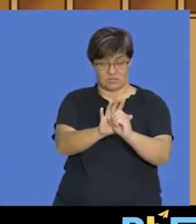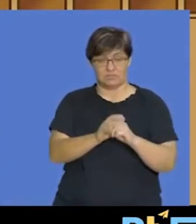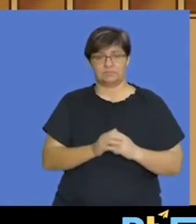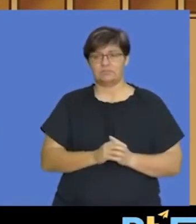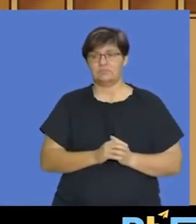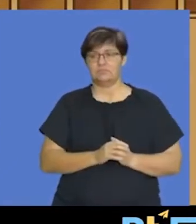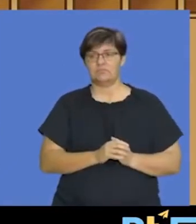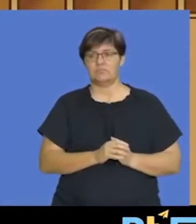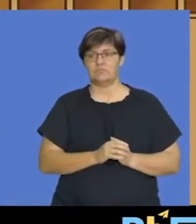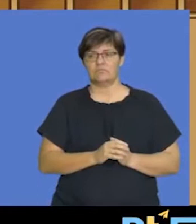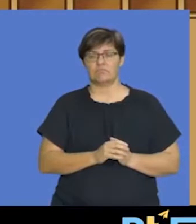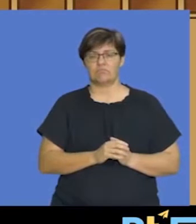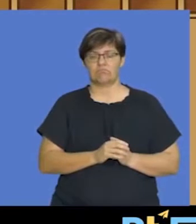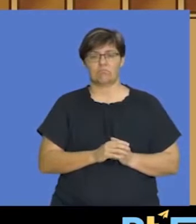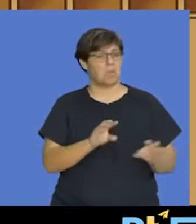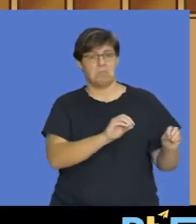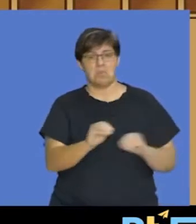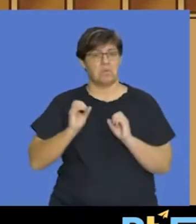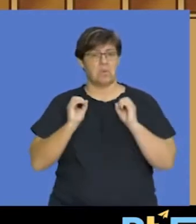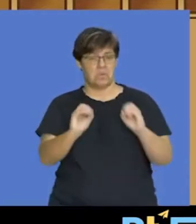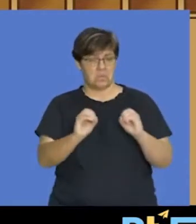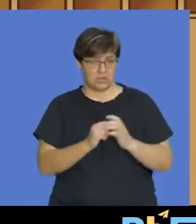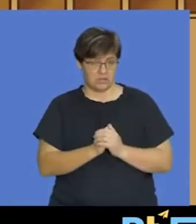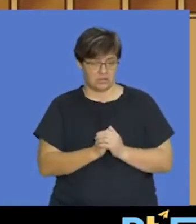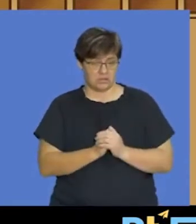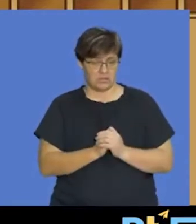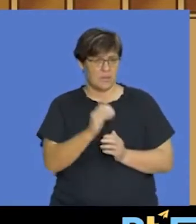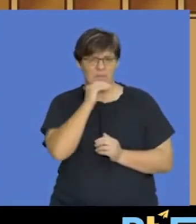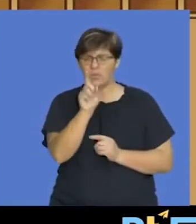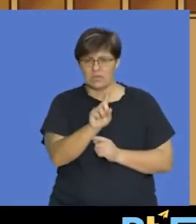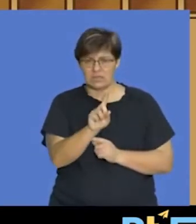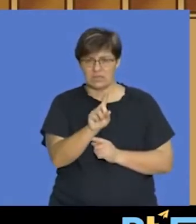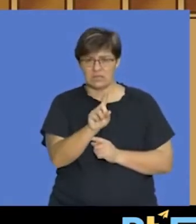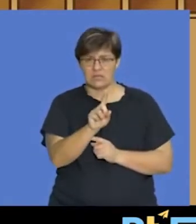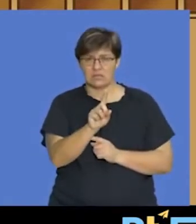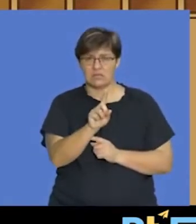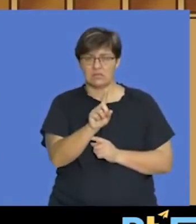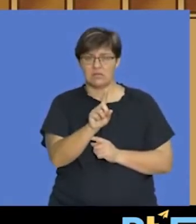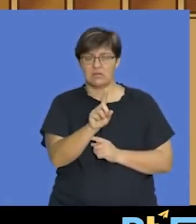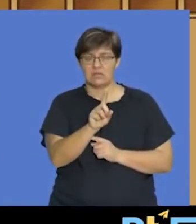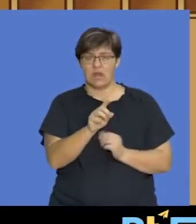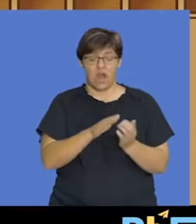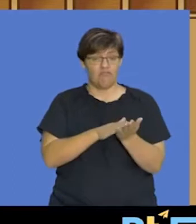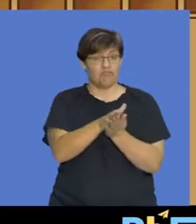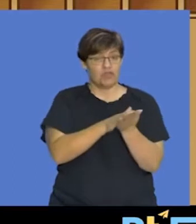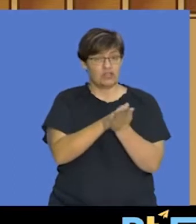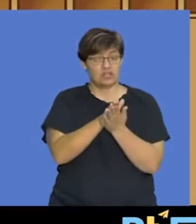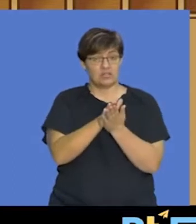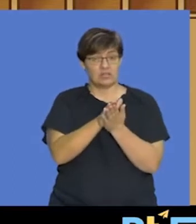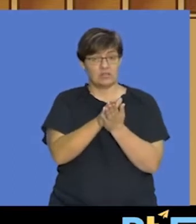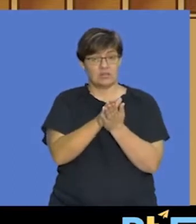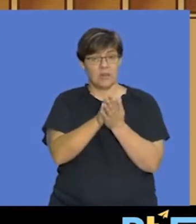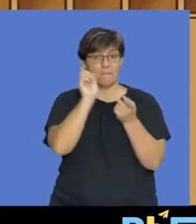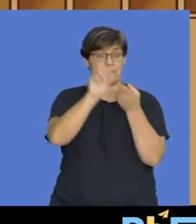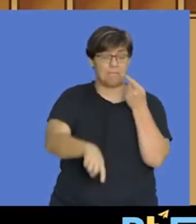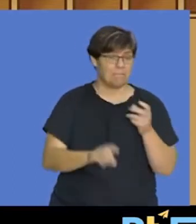what's happening, it's not moving. So what this means is he hasn't overcome friction. When